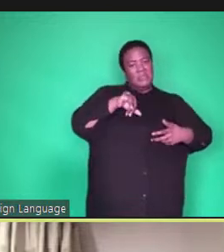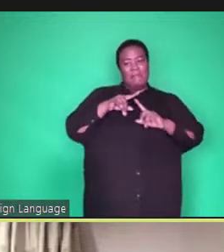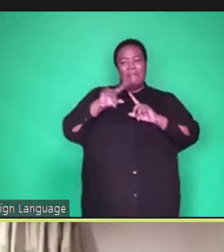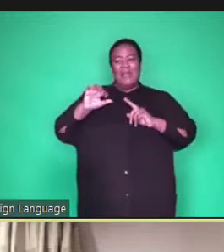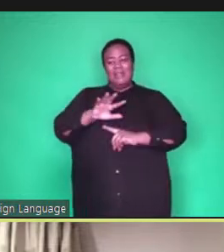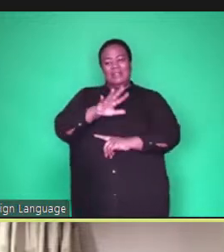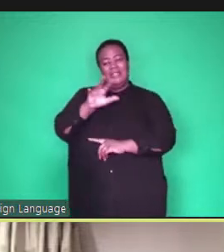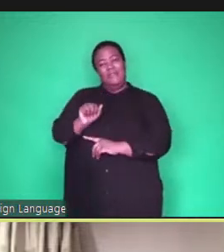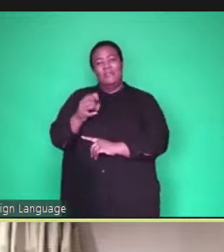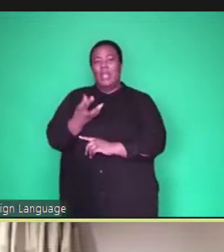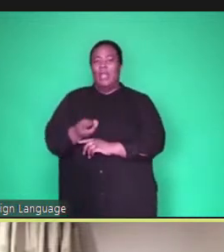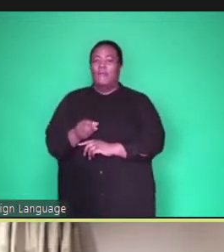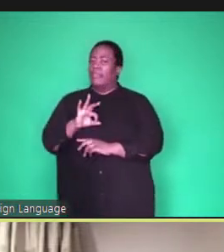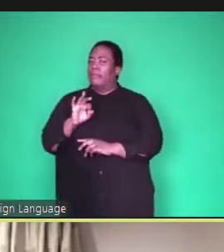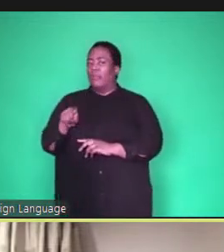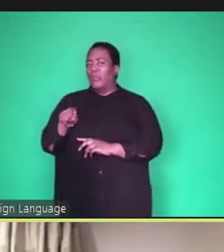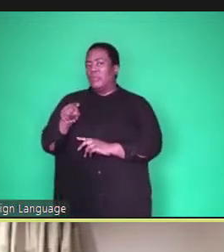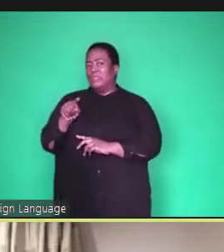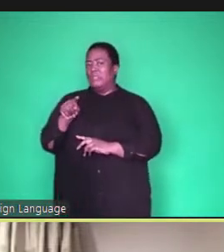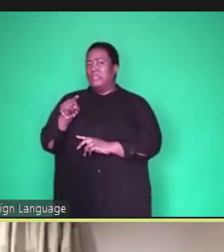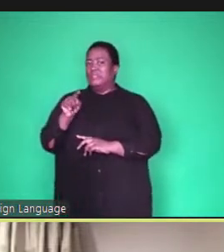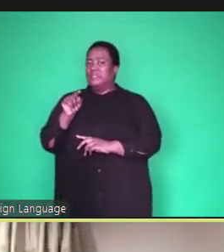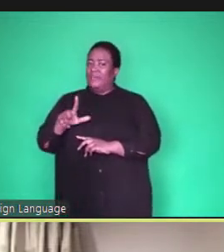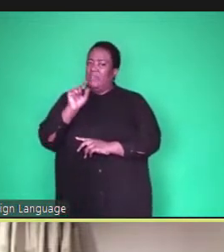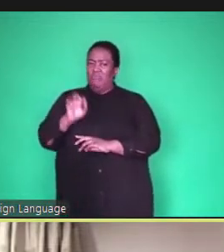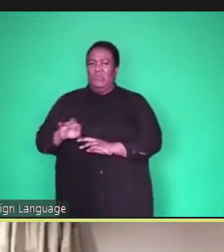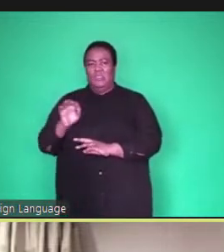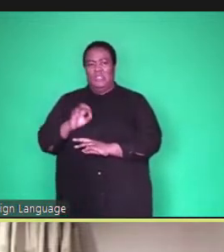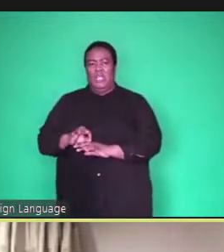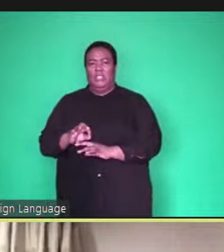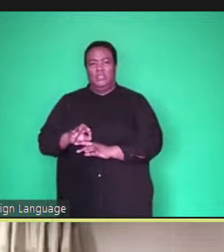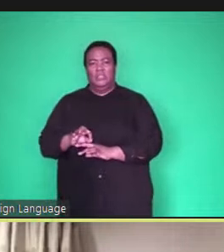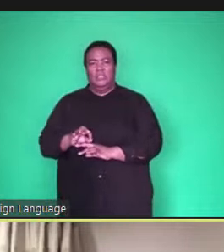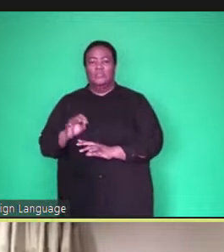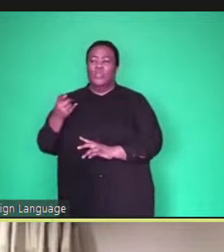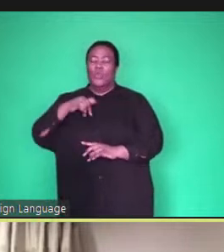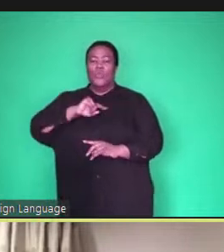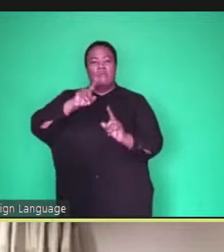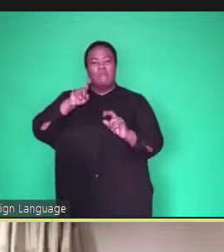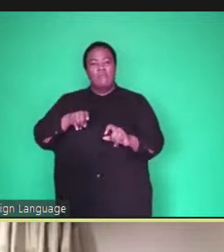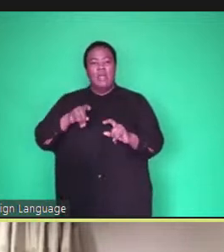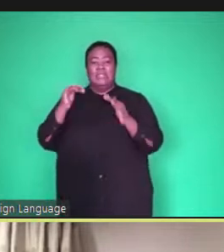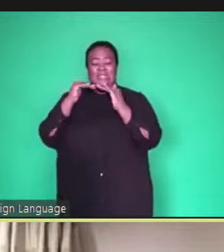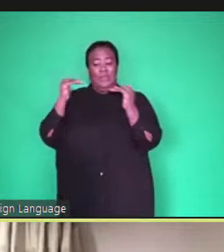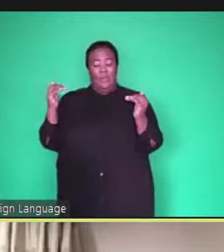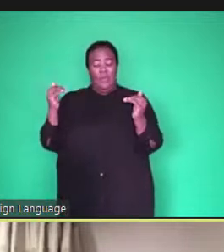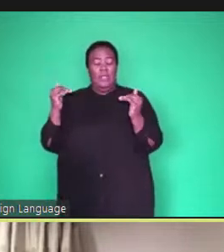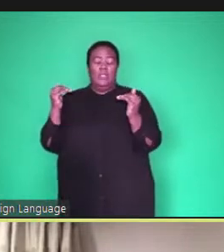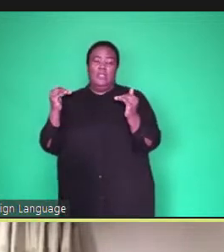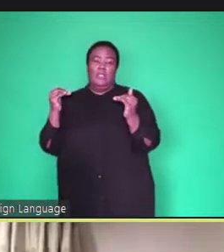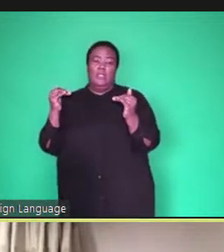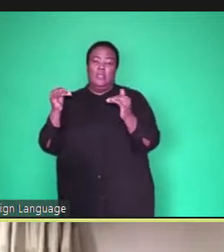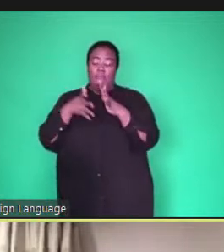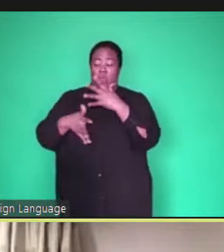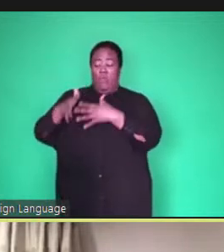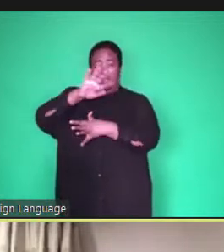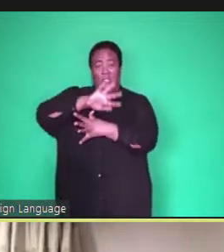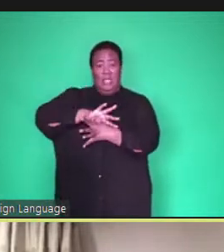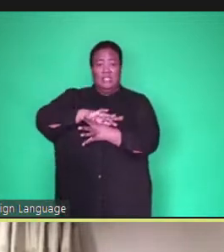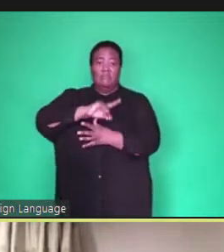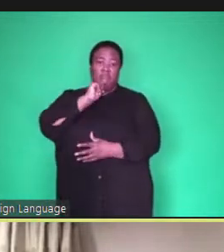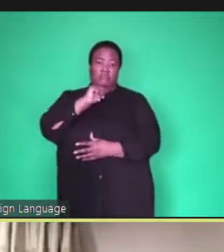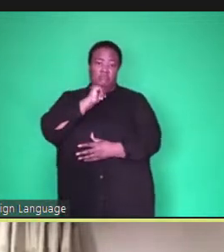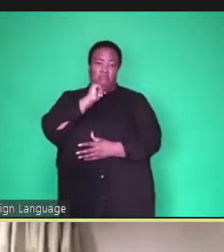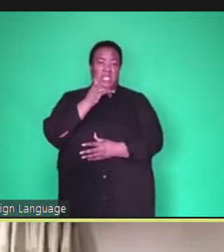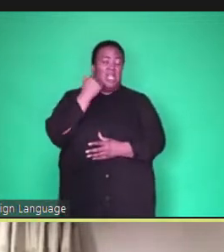contributes 3.7% of emissions. So we need to equally prioritize adaptation, even if international leadership does